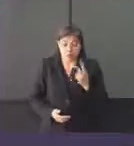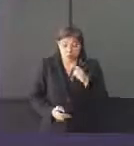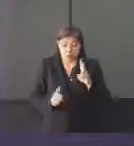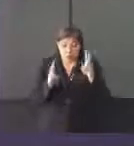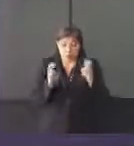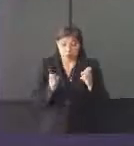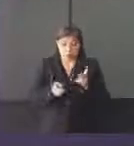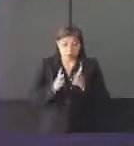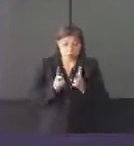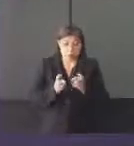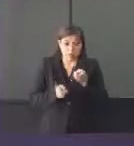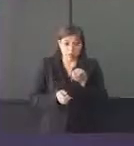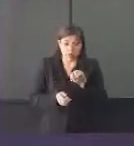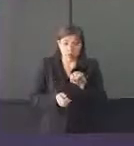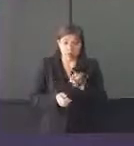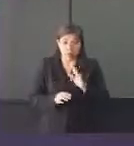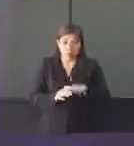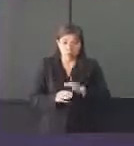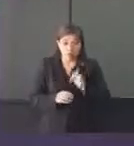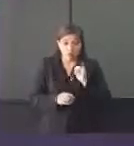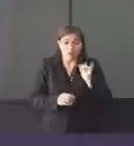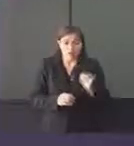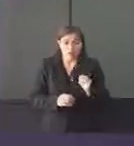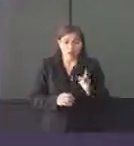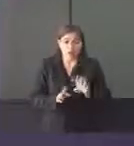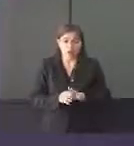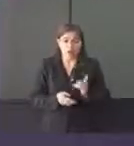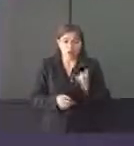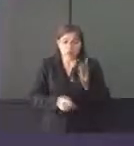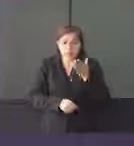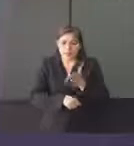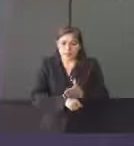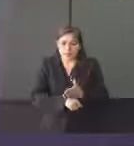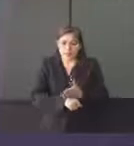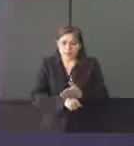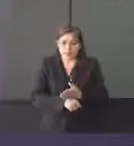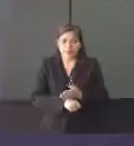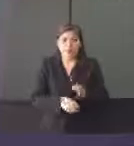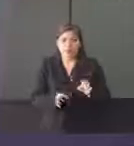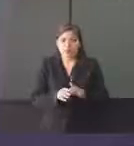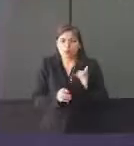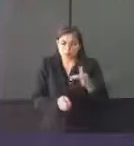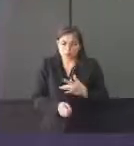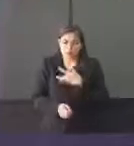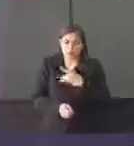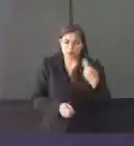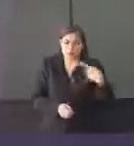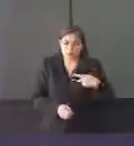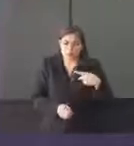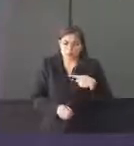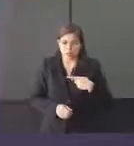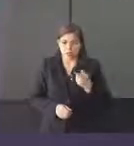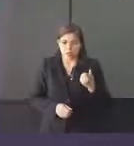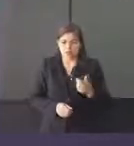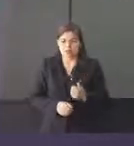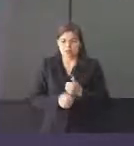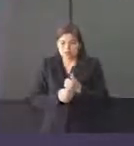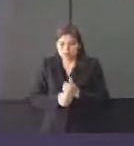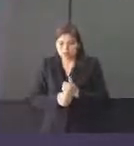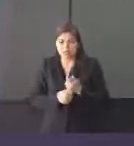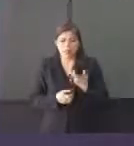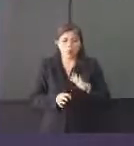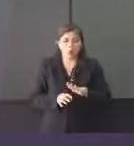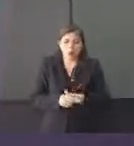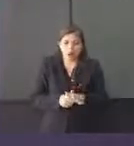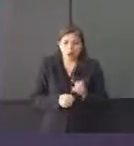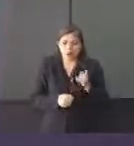have put on the table. Beyond the sanctions, what victims need is a